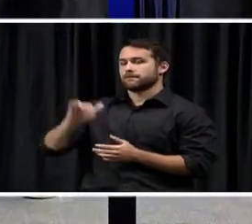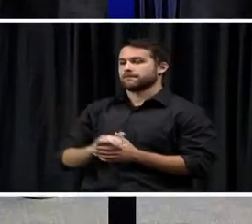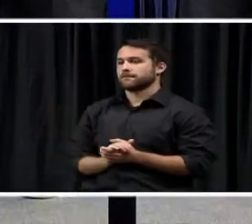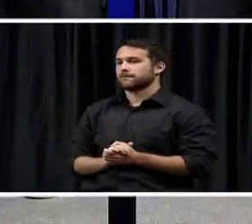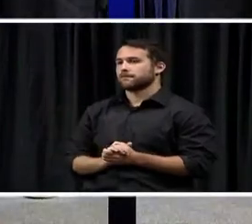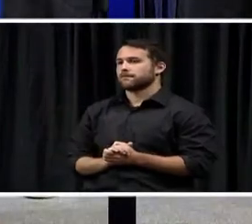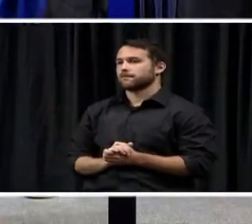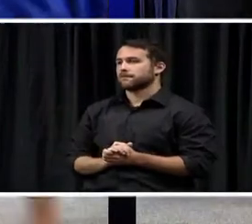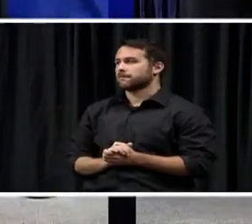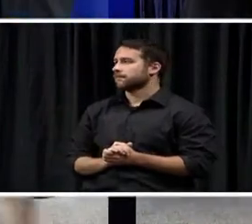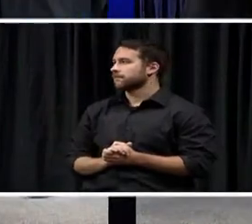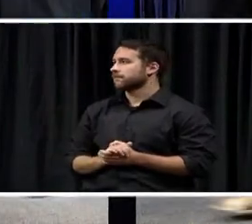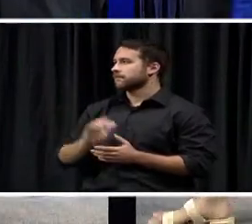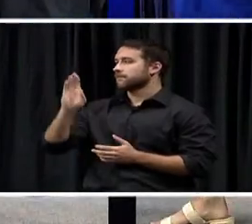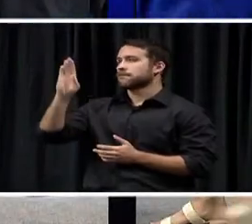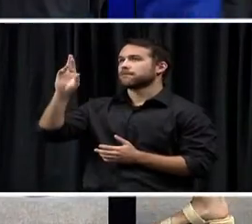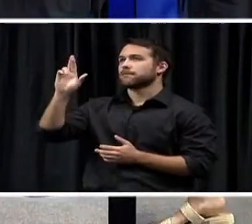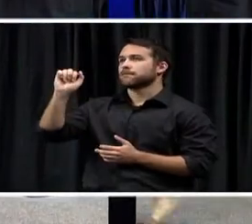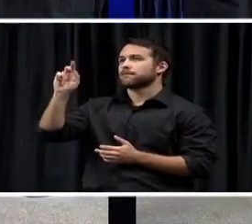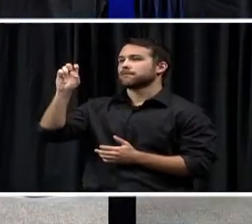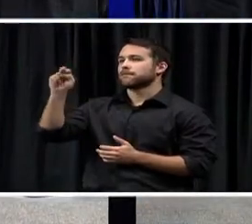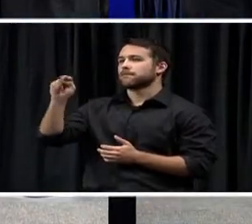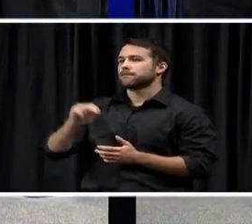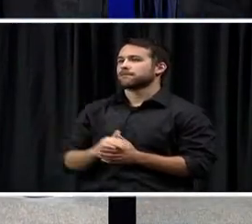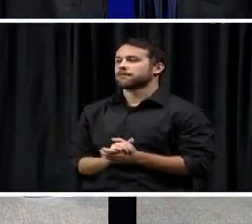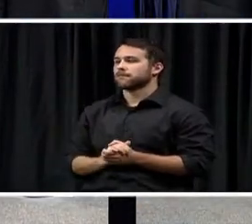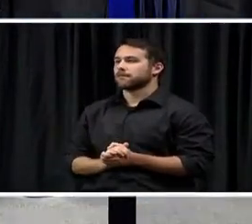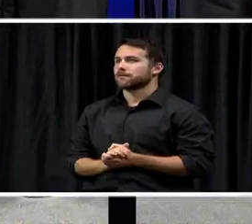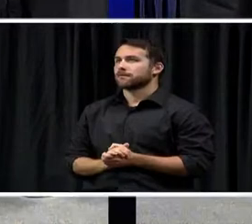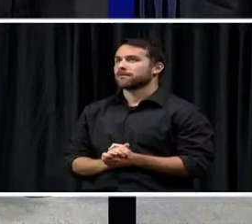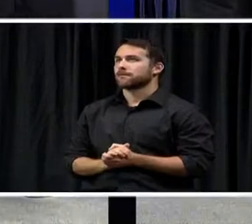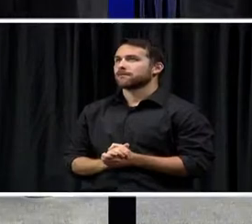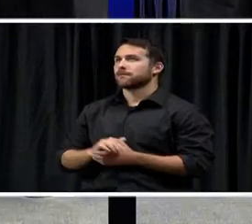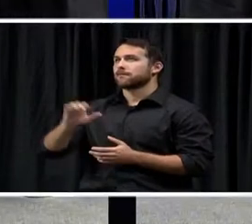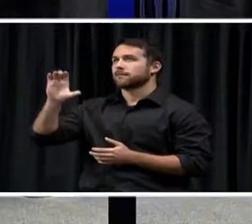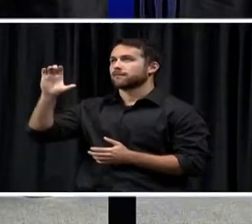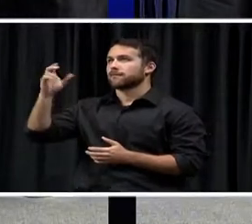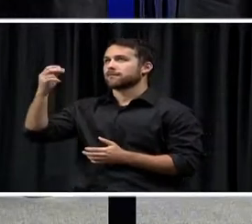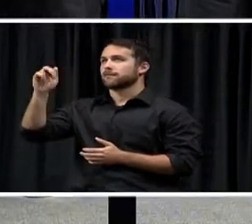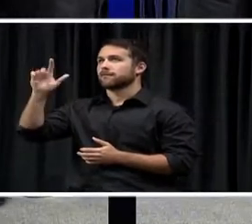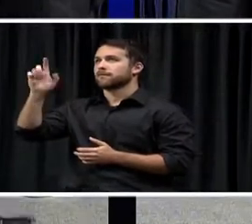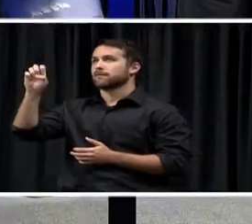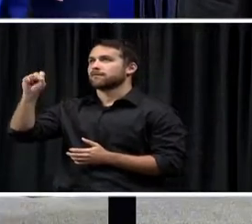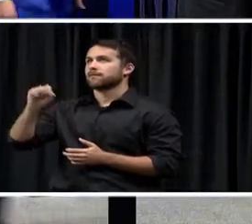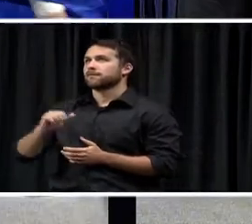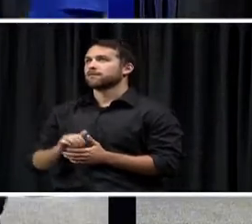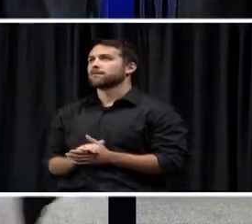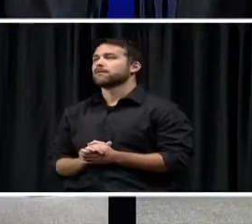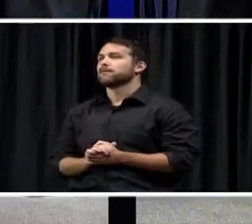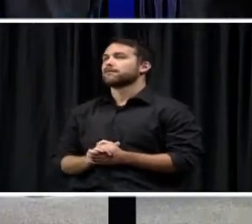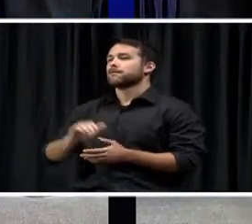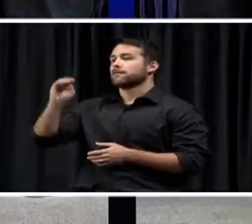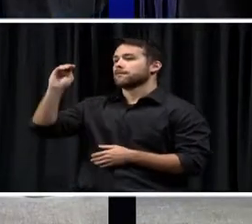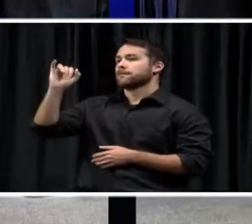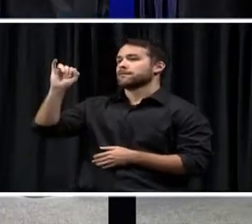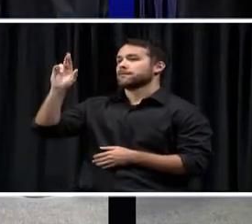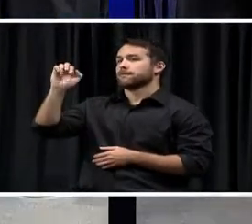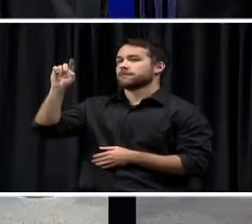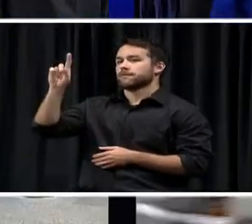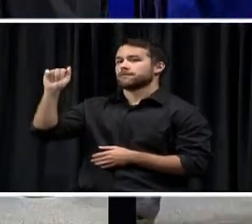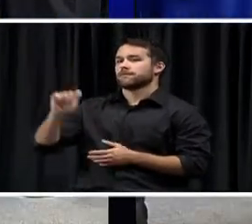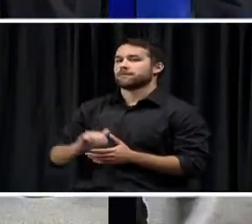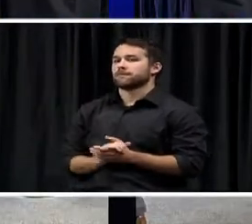Whelan. Brandon James Wills. Charles Ivan Williams. Miranda